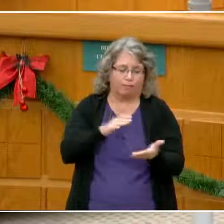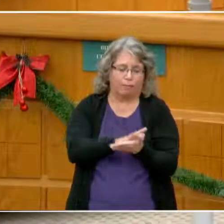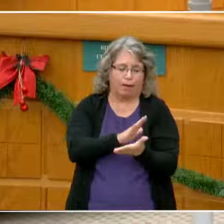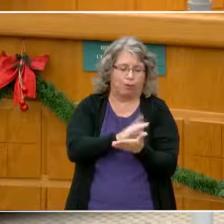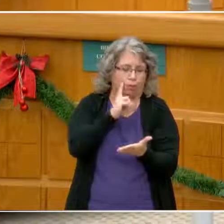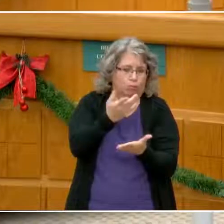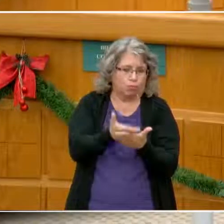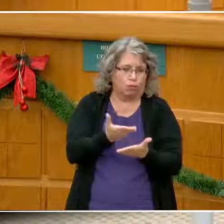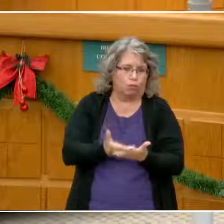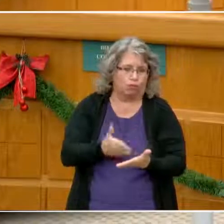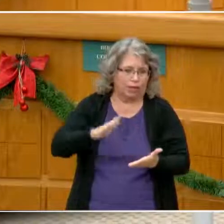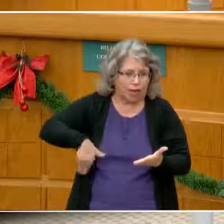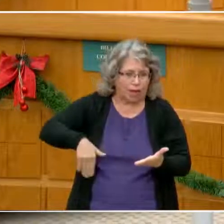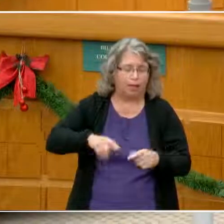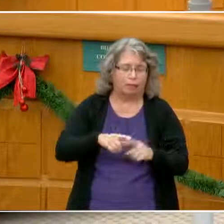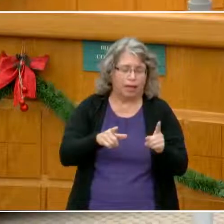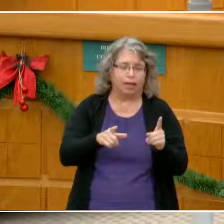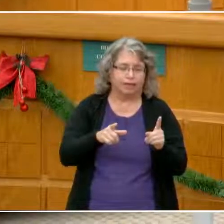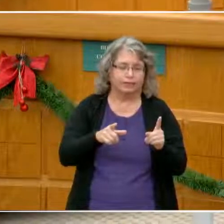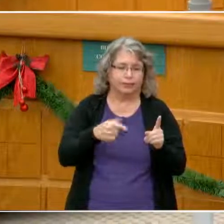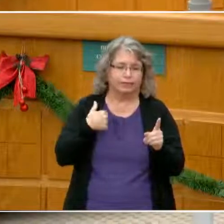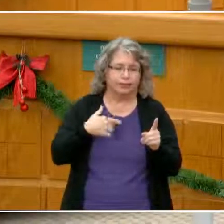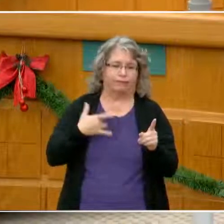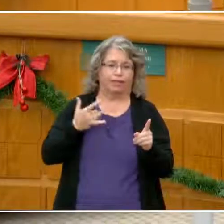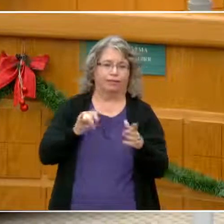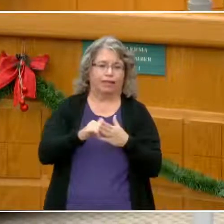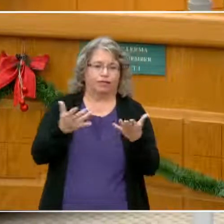here. So now is the time to prepare.